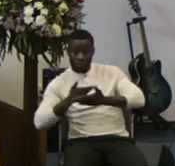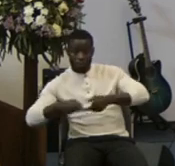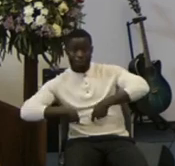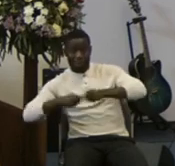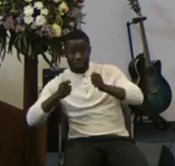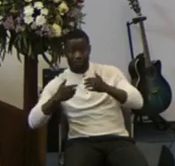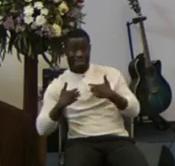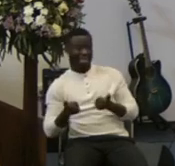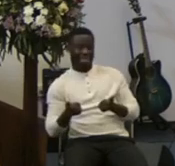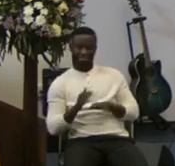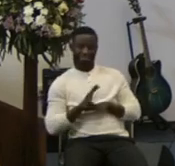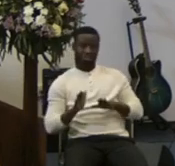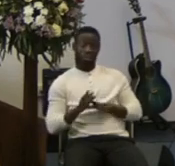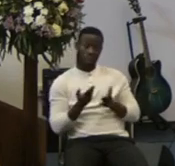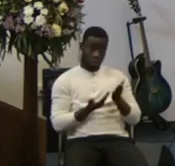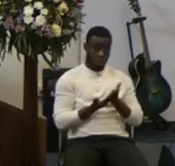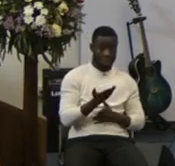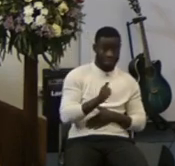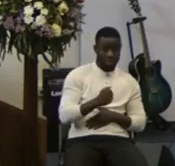literal accounts of healings in the Old Testament.